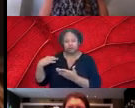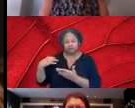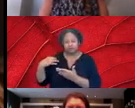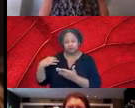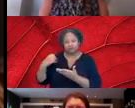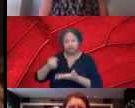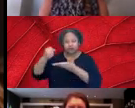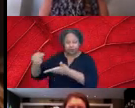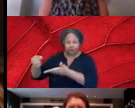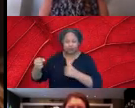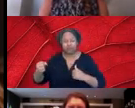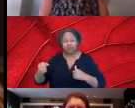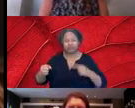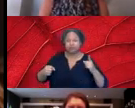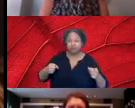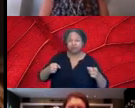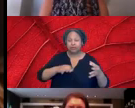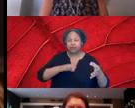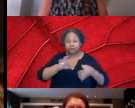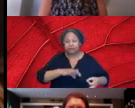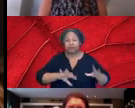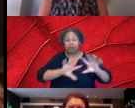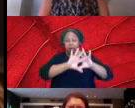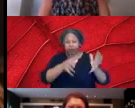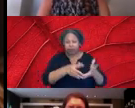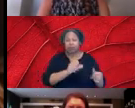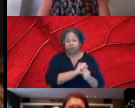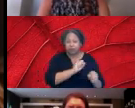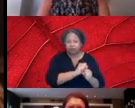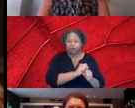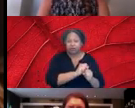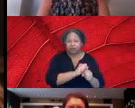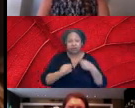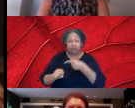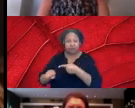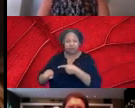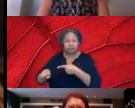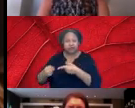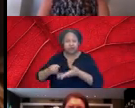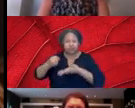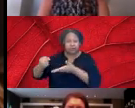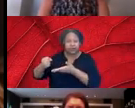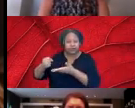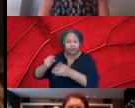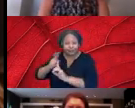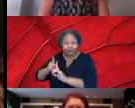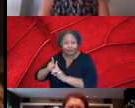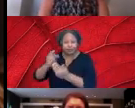work versus answering a question about a particular project you're applying for. So you're looking at it from two